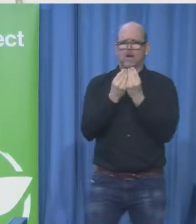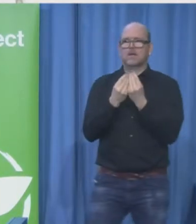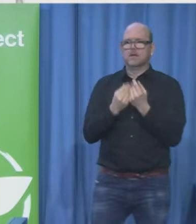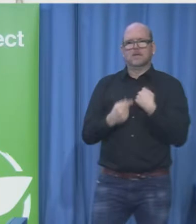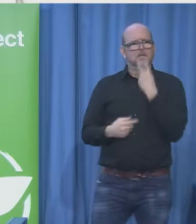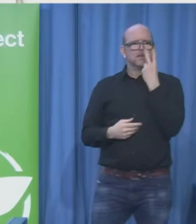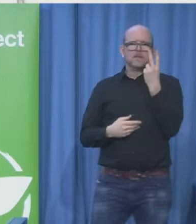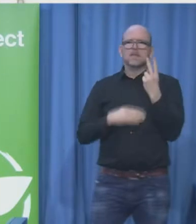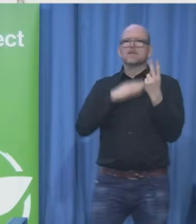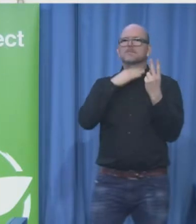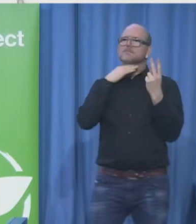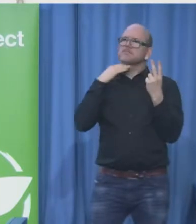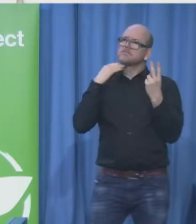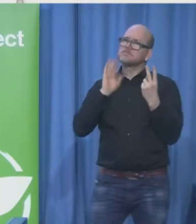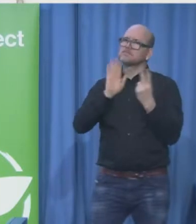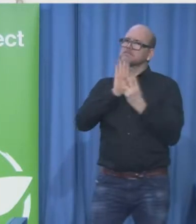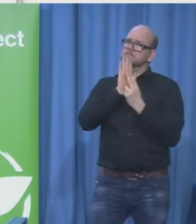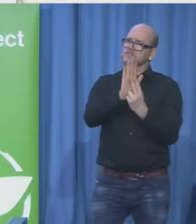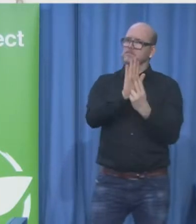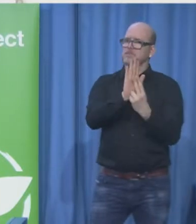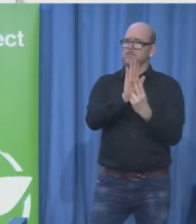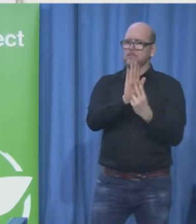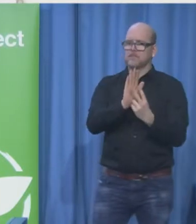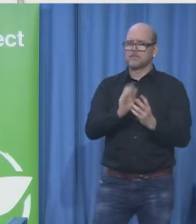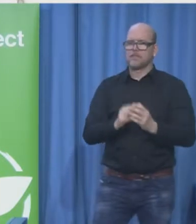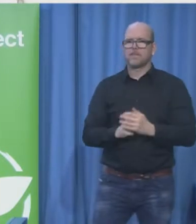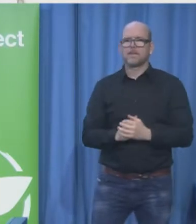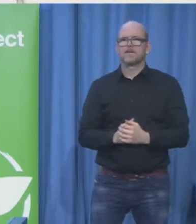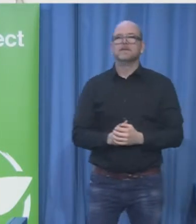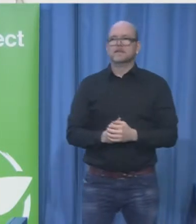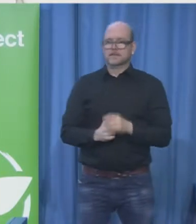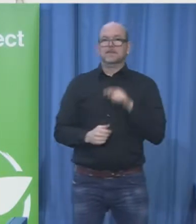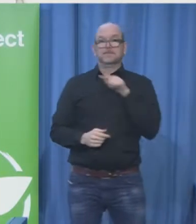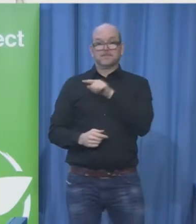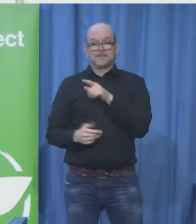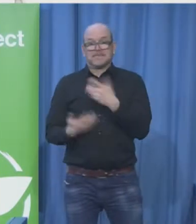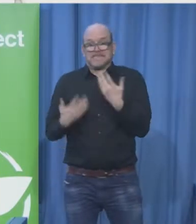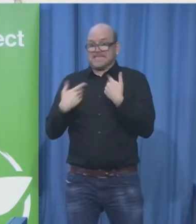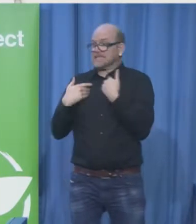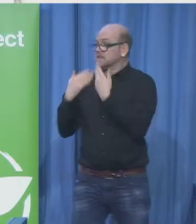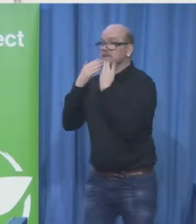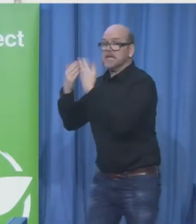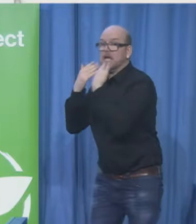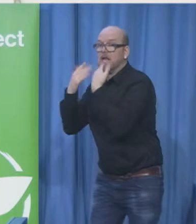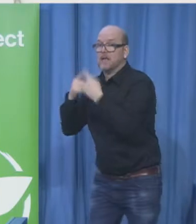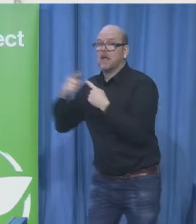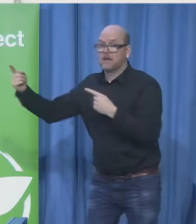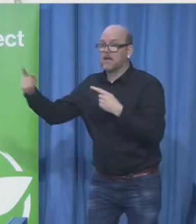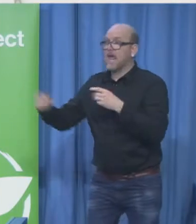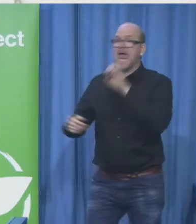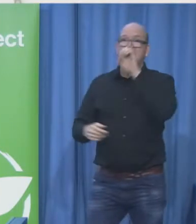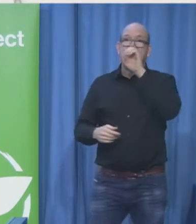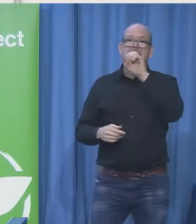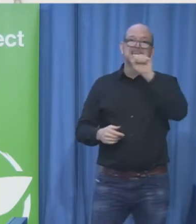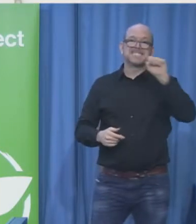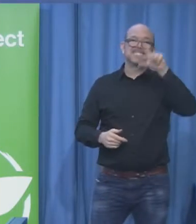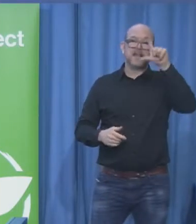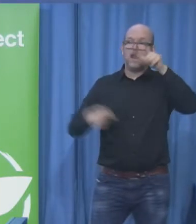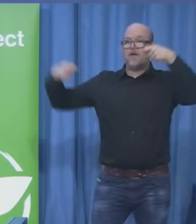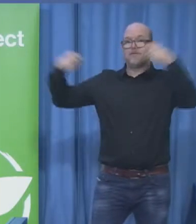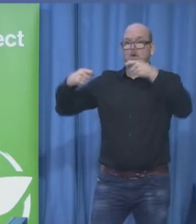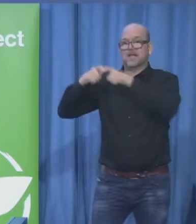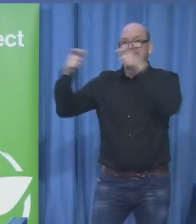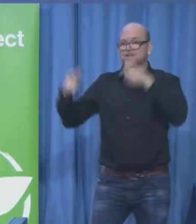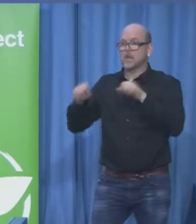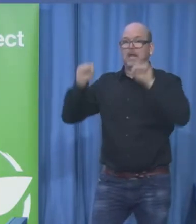discriminate is criminals. We thank ESL Foundation for the opportunity to launch our